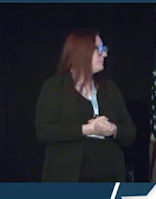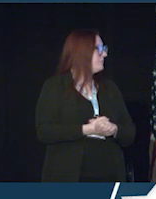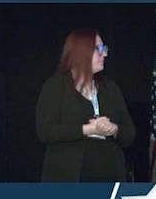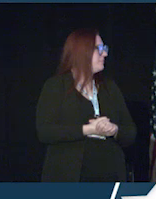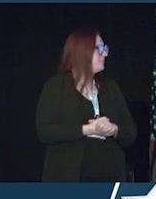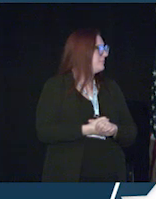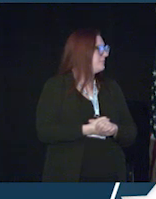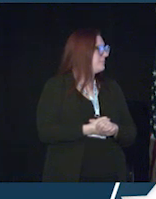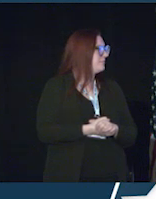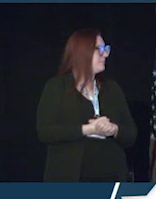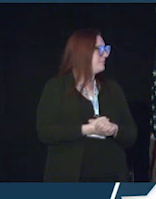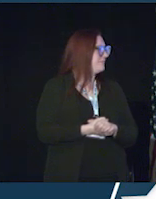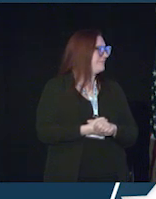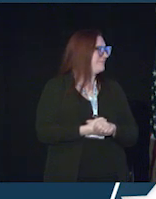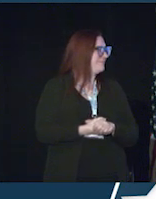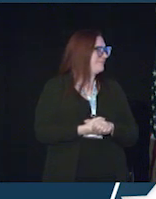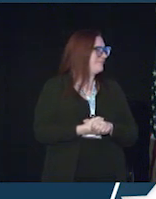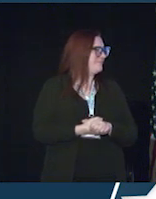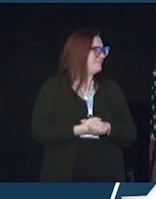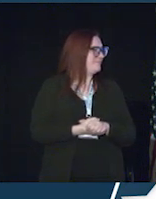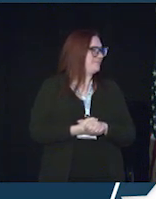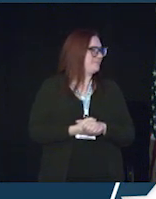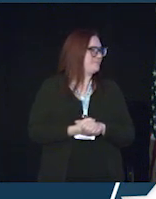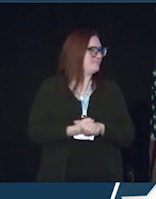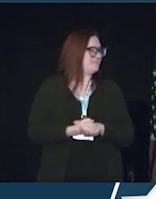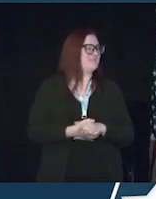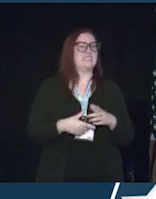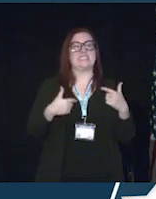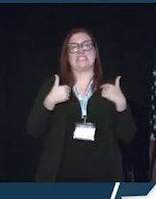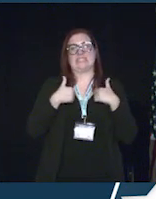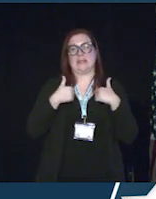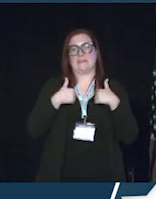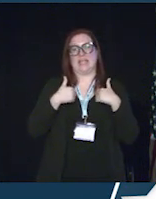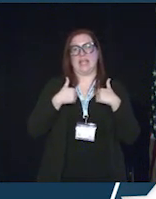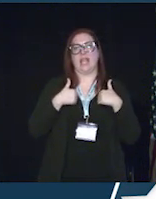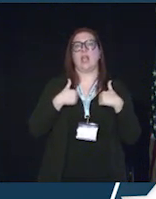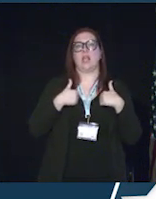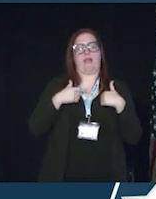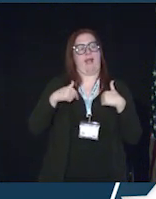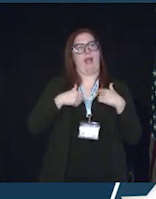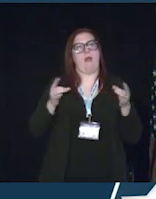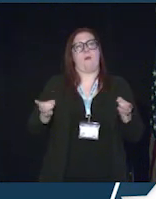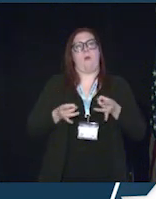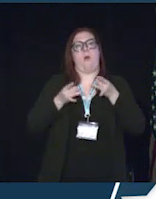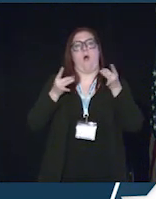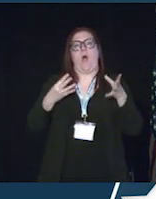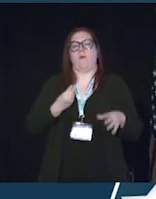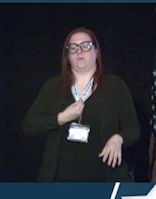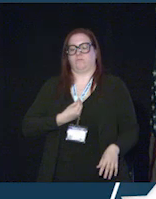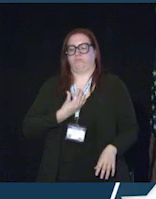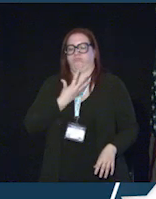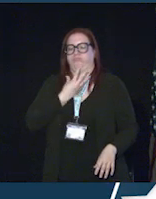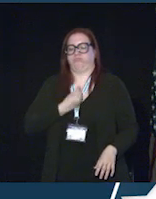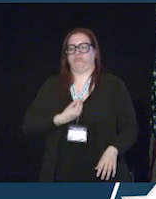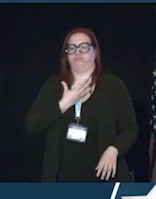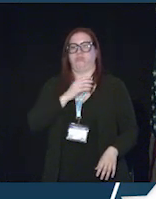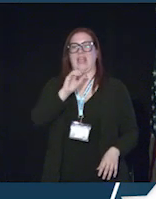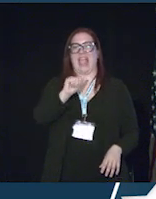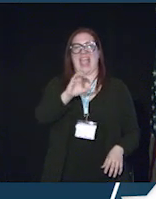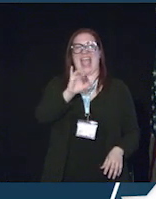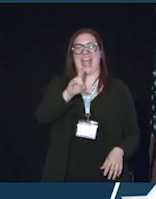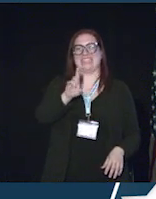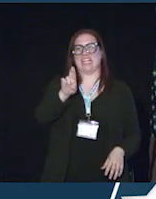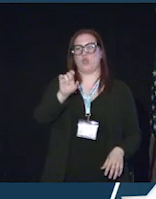Well, I had really terrible acid reflux, so the doctors had to put me on a